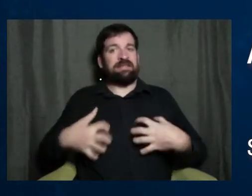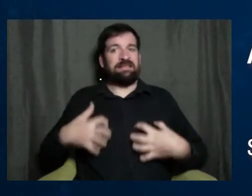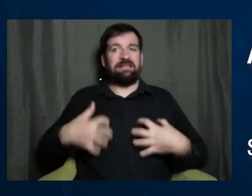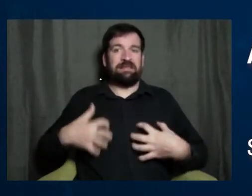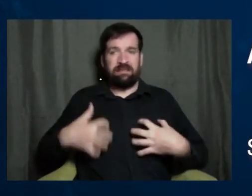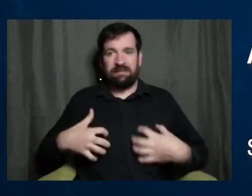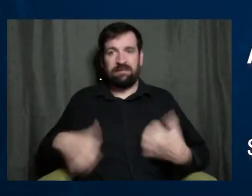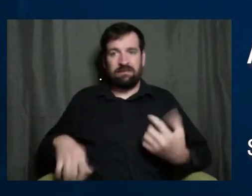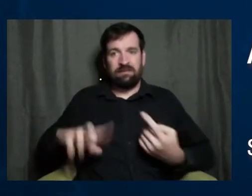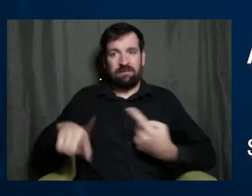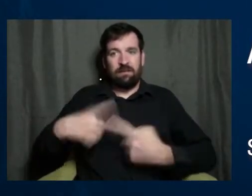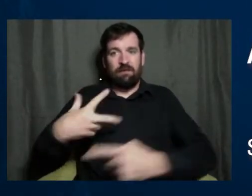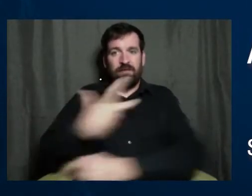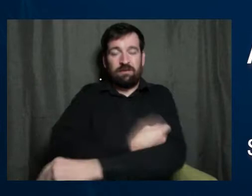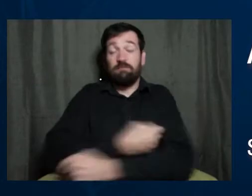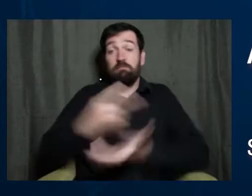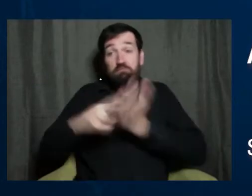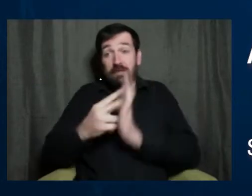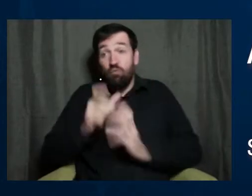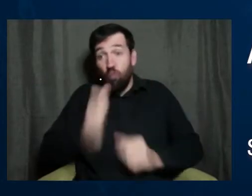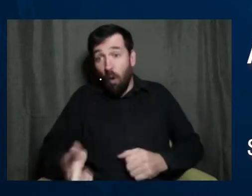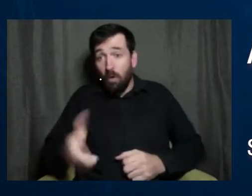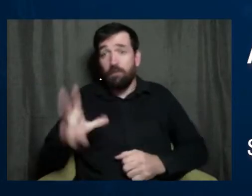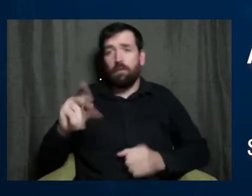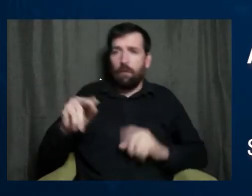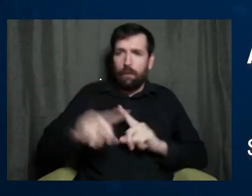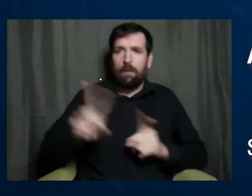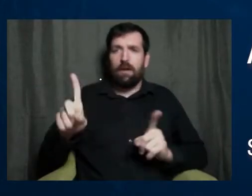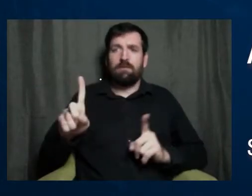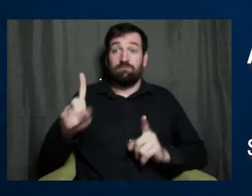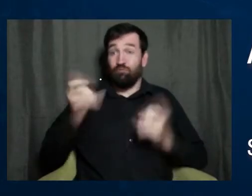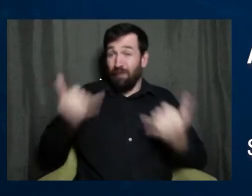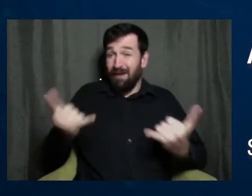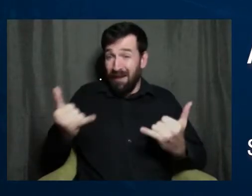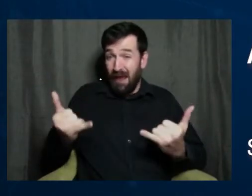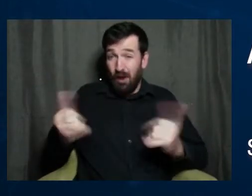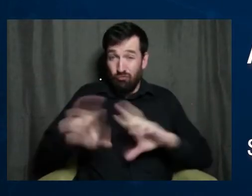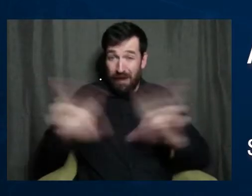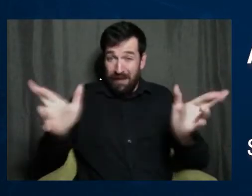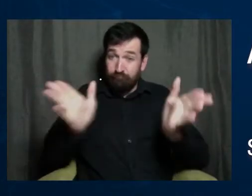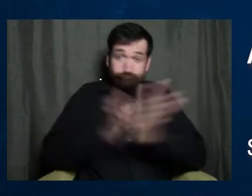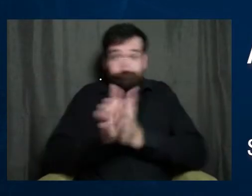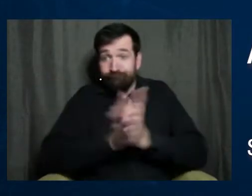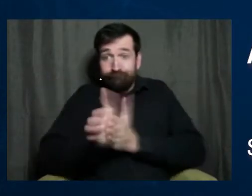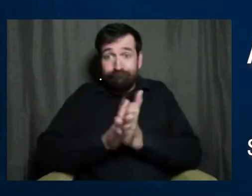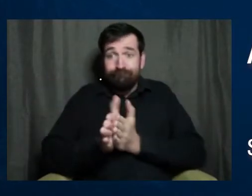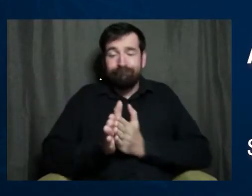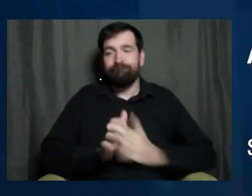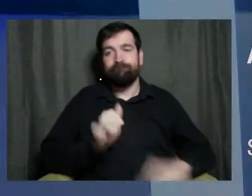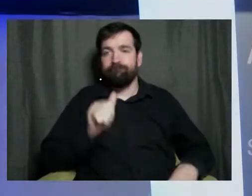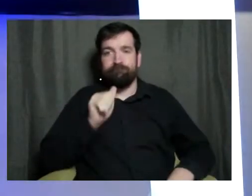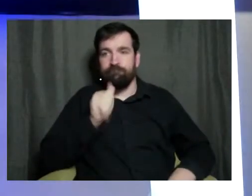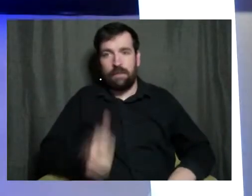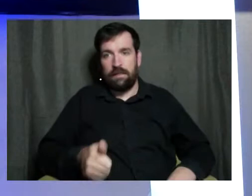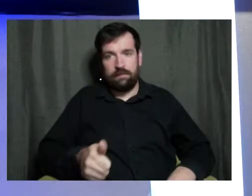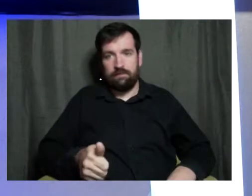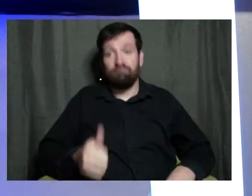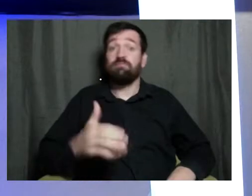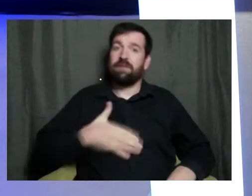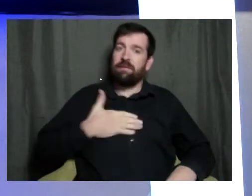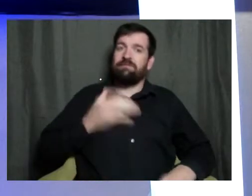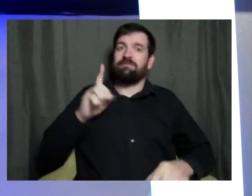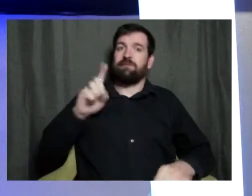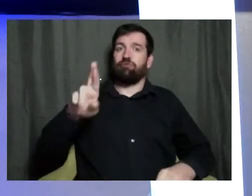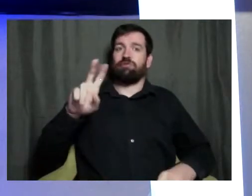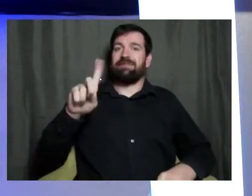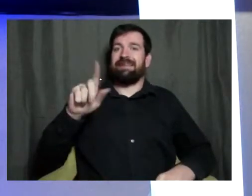right away. Doesn't mean that they won't eventually, but you think everyone's running out there. They're not. That's why we are so glad that Dr. Danielle Johnson is